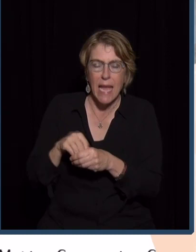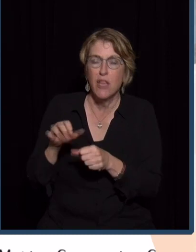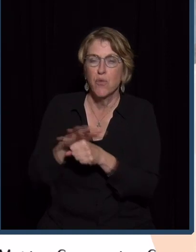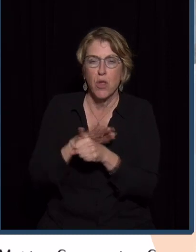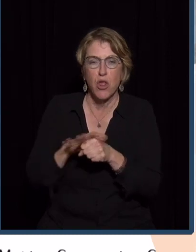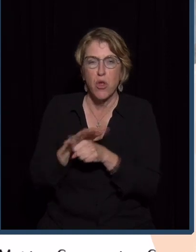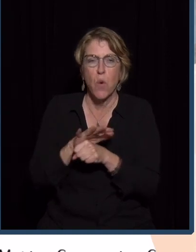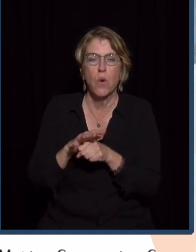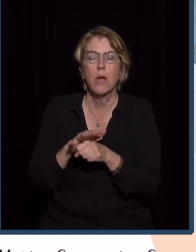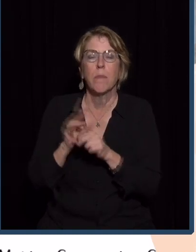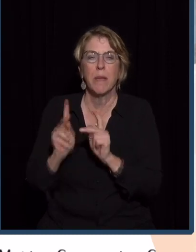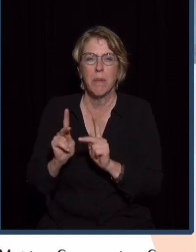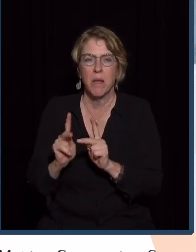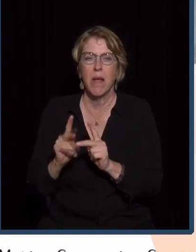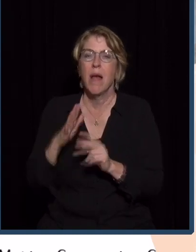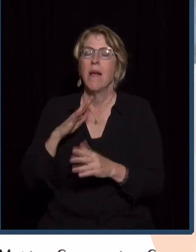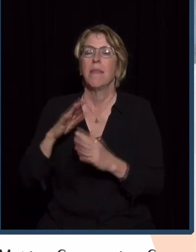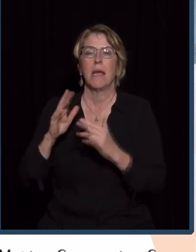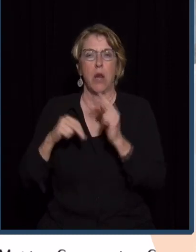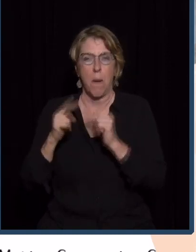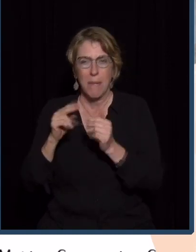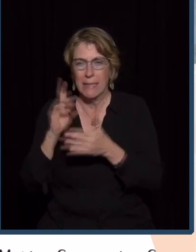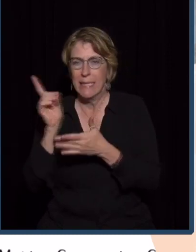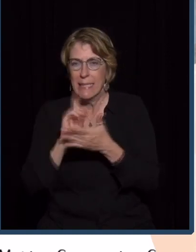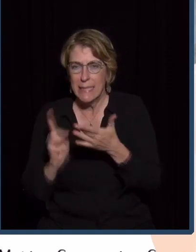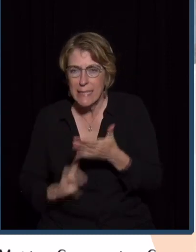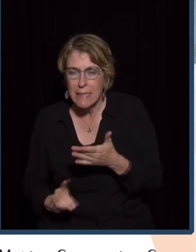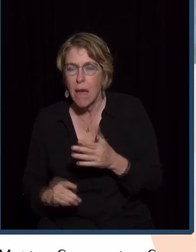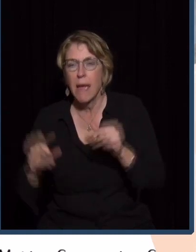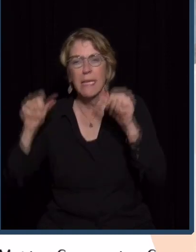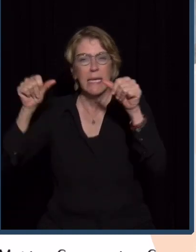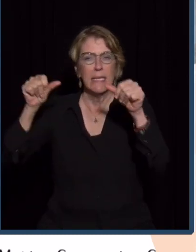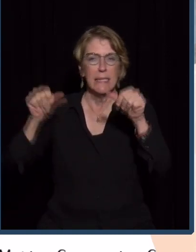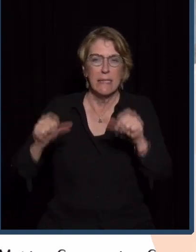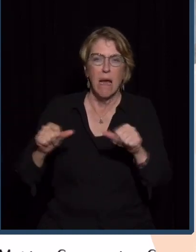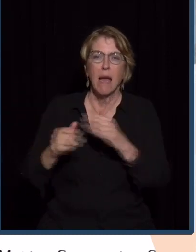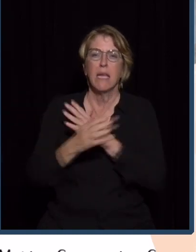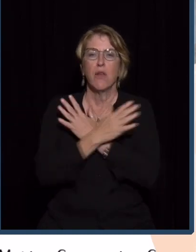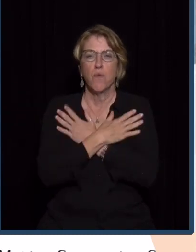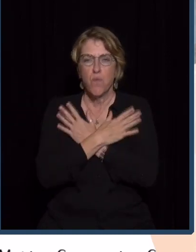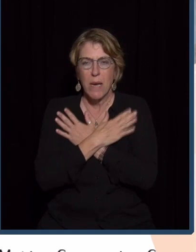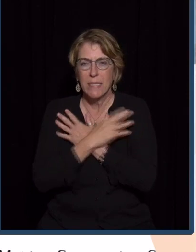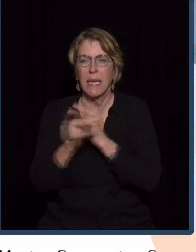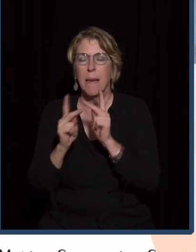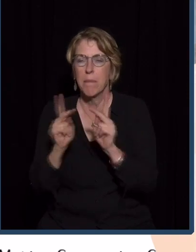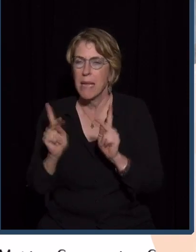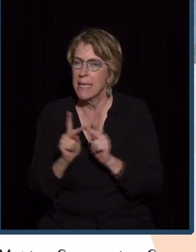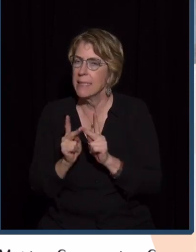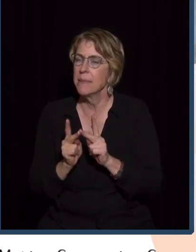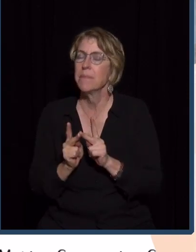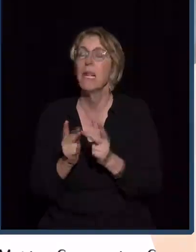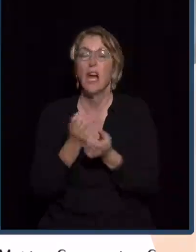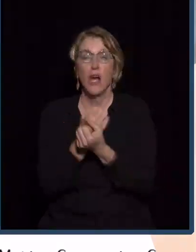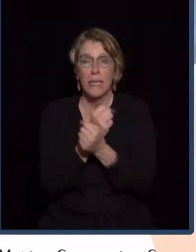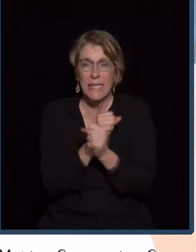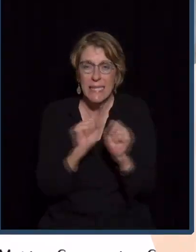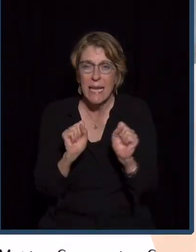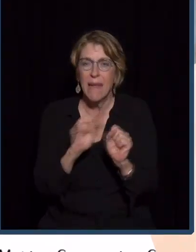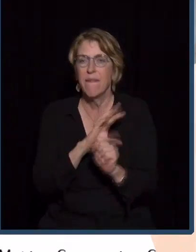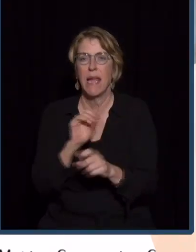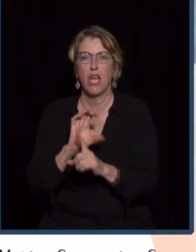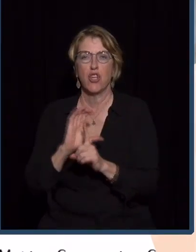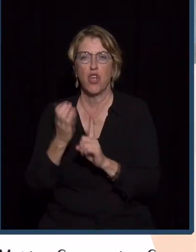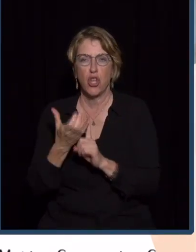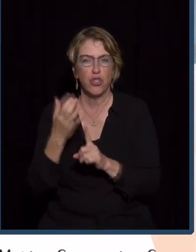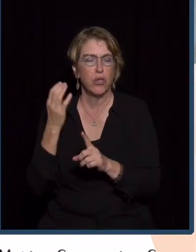ensure our building designs, signage, and respite spaces are inclusive, safe, and culturally appropriate. I